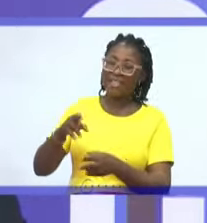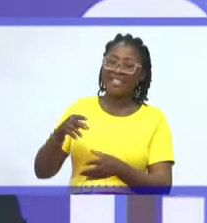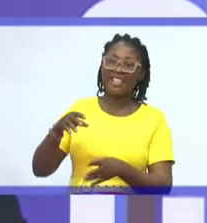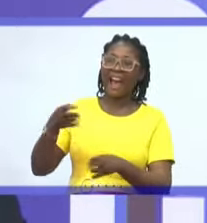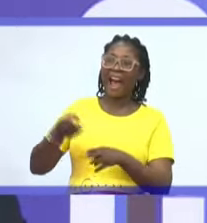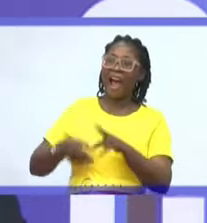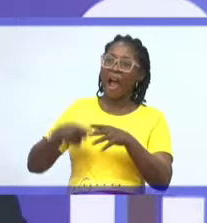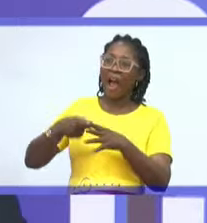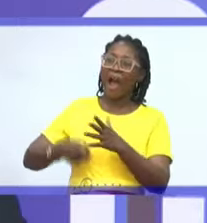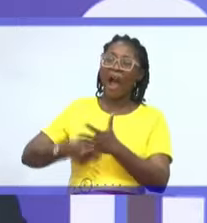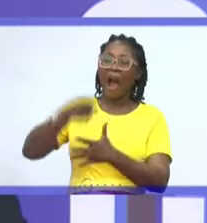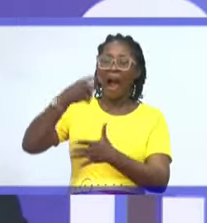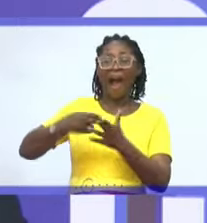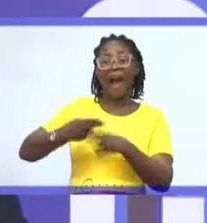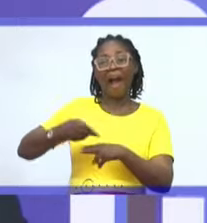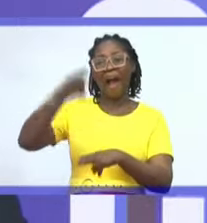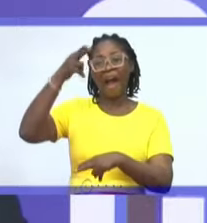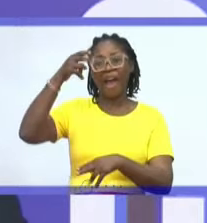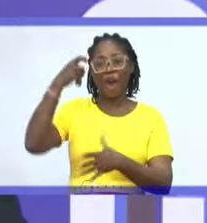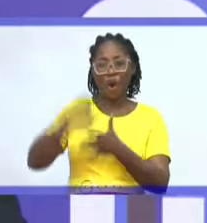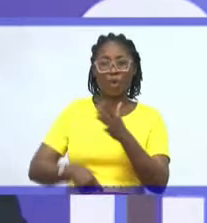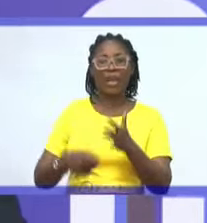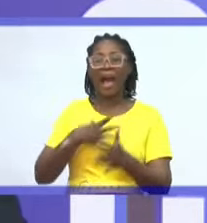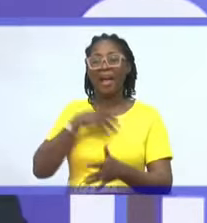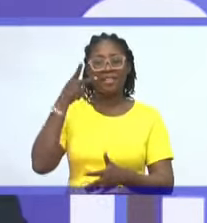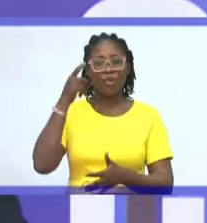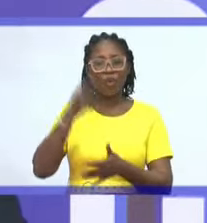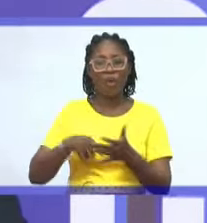exchange. Go and see what they improved.